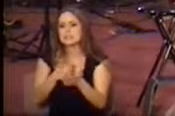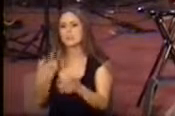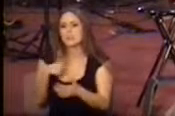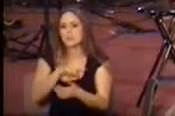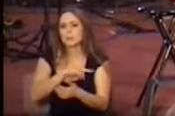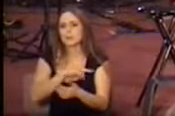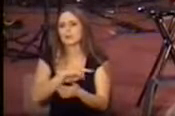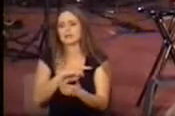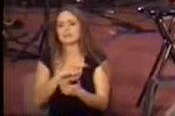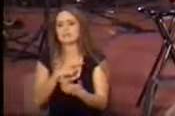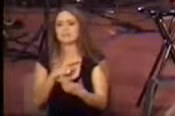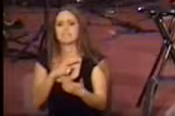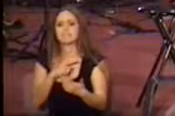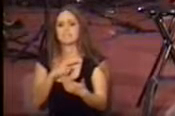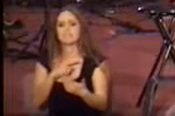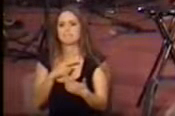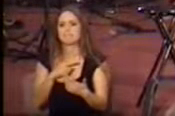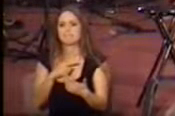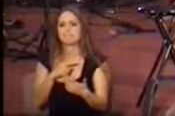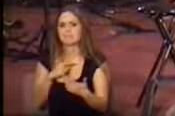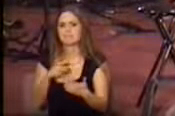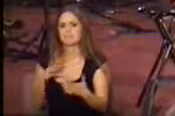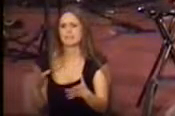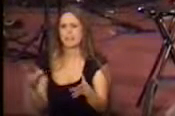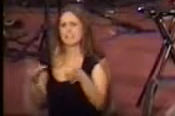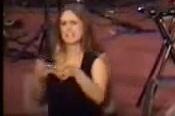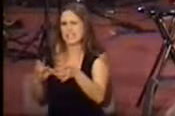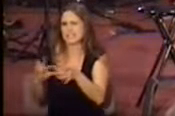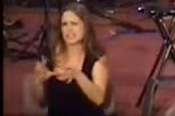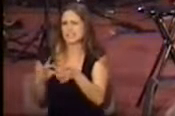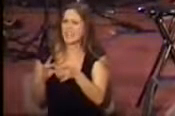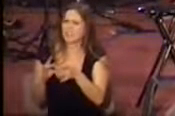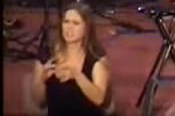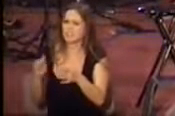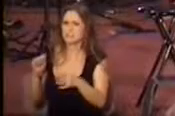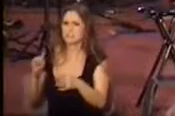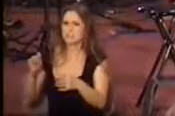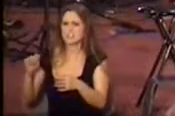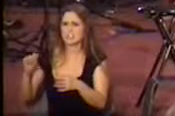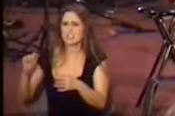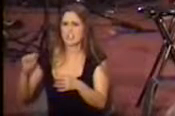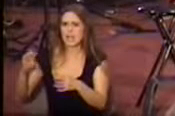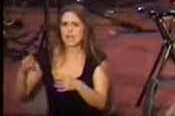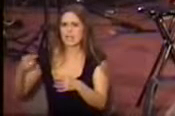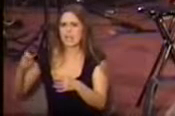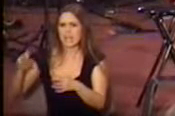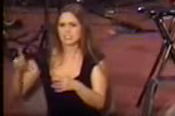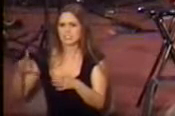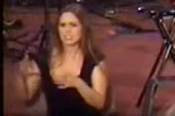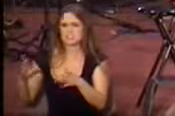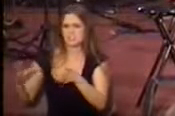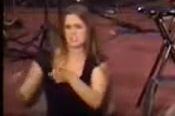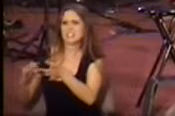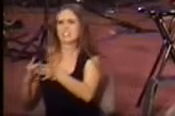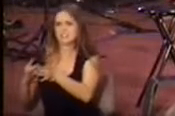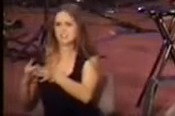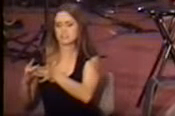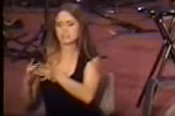so ingrained, we are so attached. We are so caught up in now, the moment,